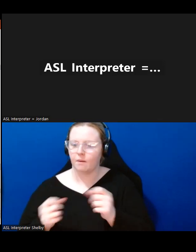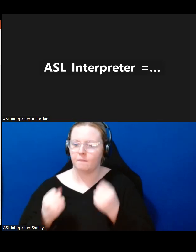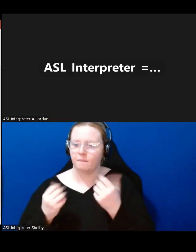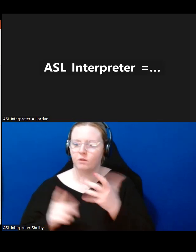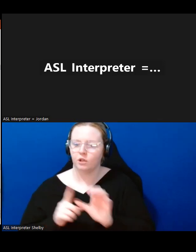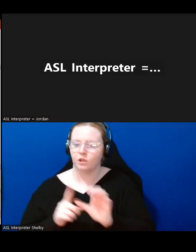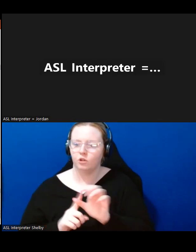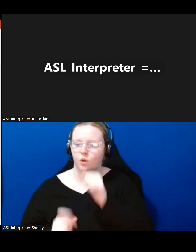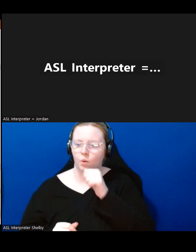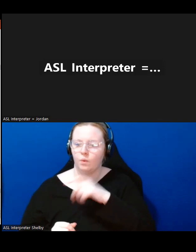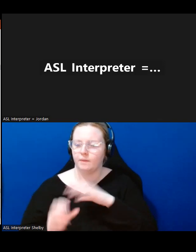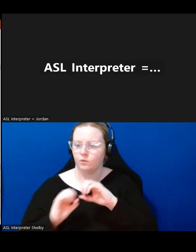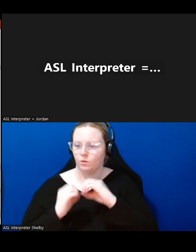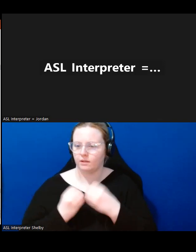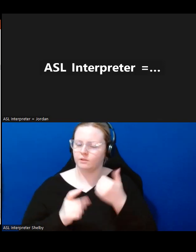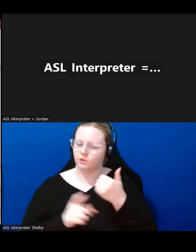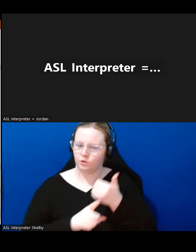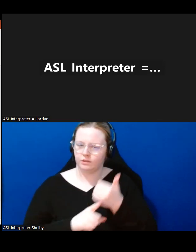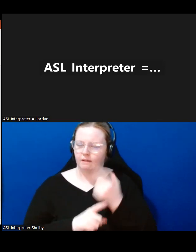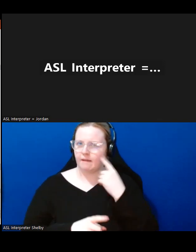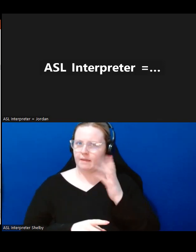think Yamuna might have been involved with the coalition maybe for as long as I have. Hey, Yamuna.